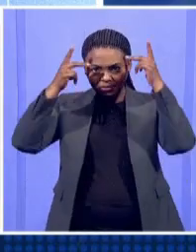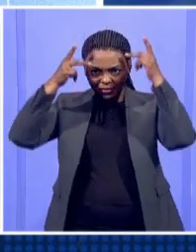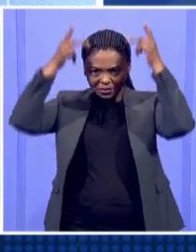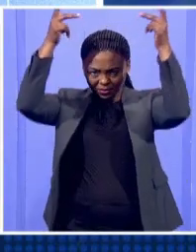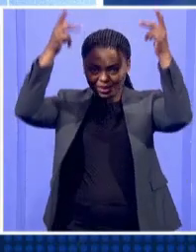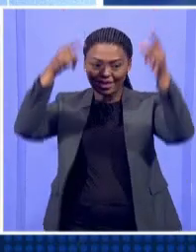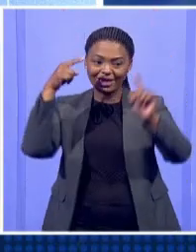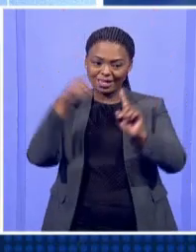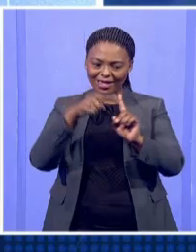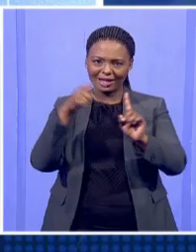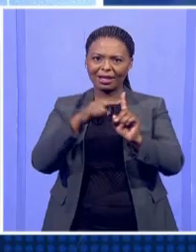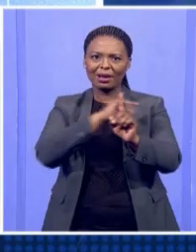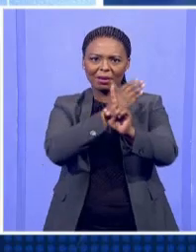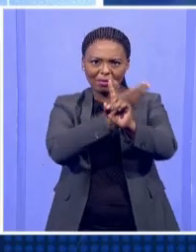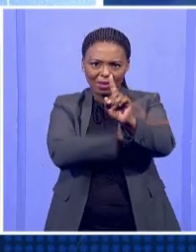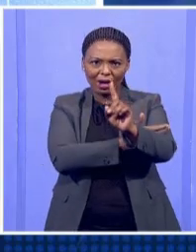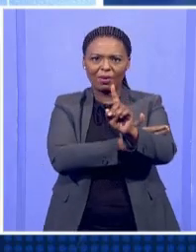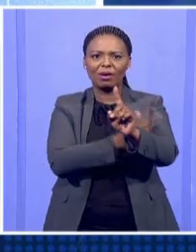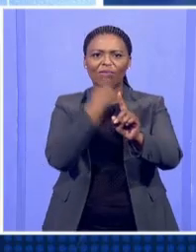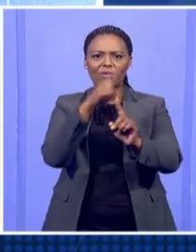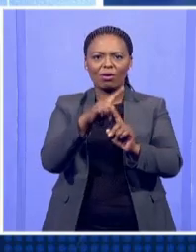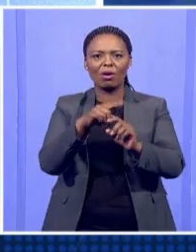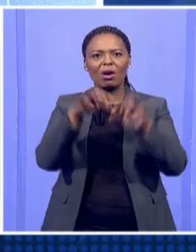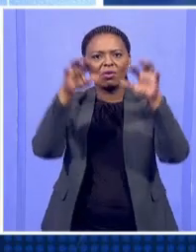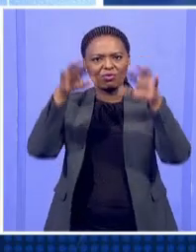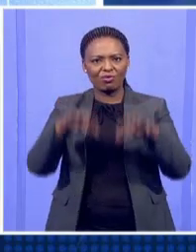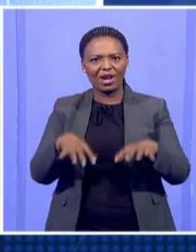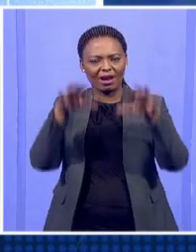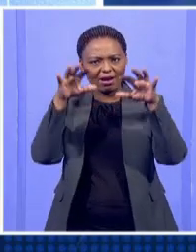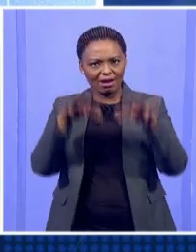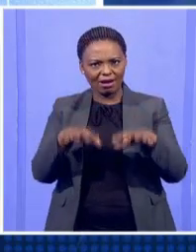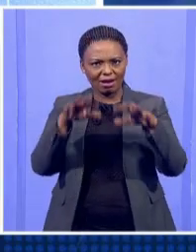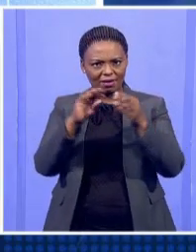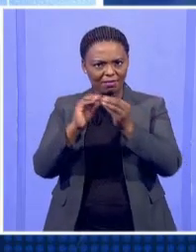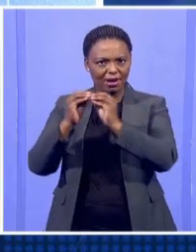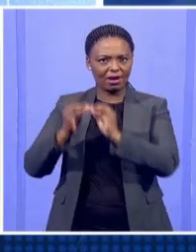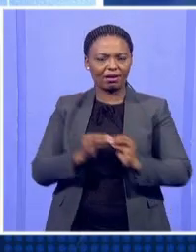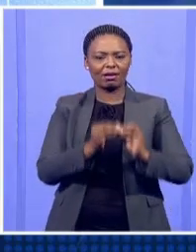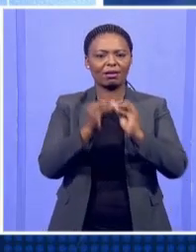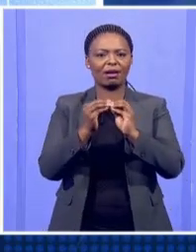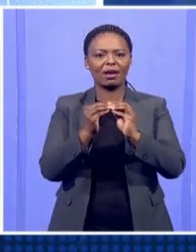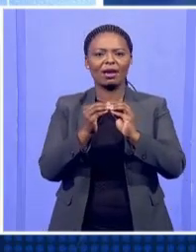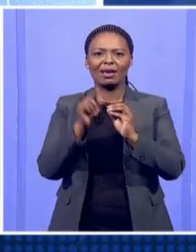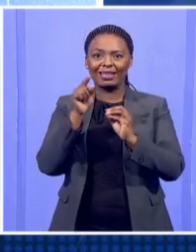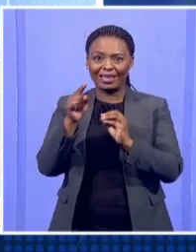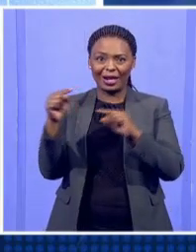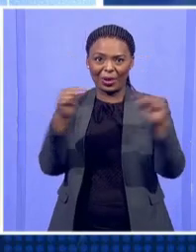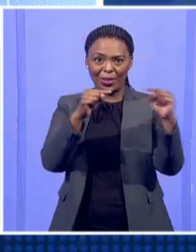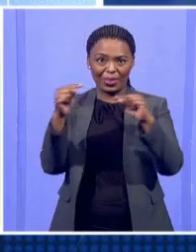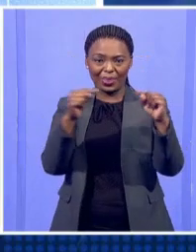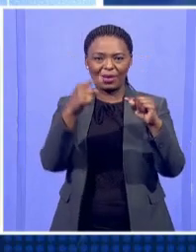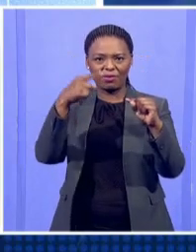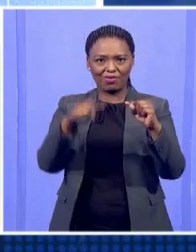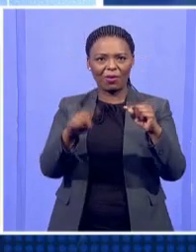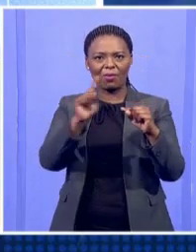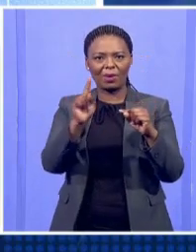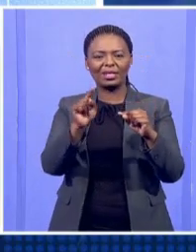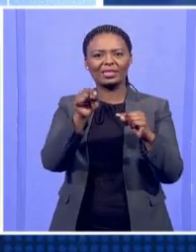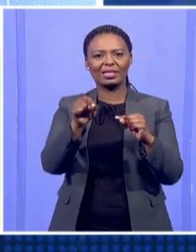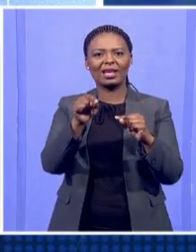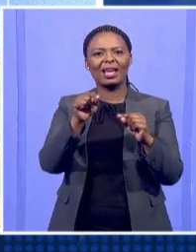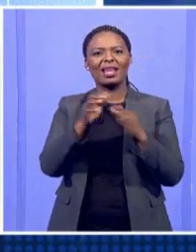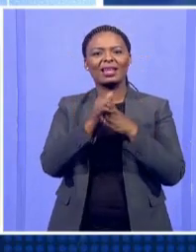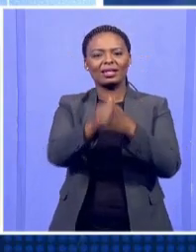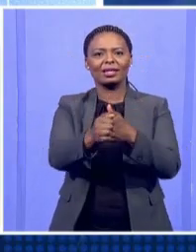the rainmaker. And that really is at the center of this battle for leadership, right? There's the argument about whether or not